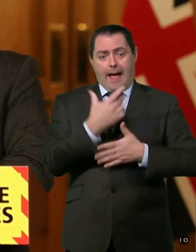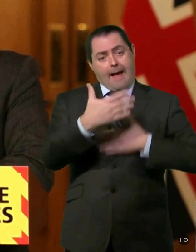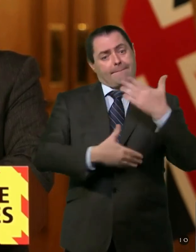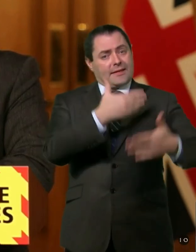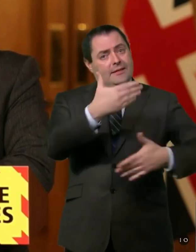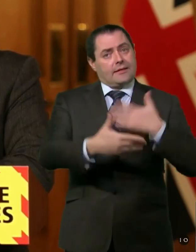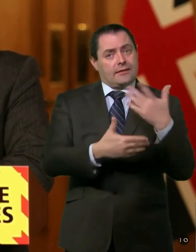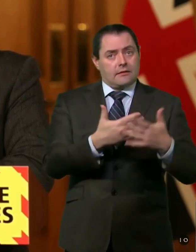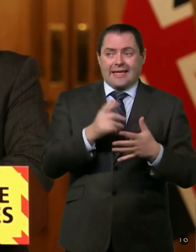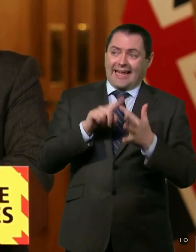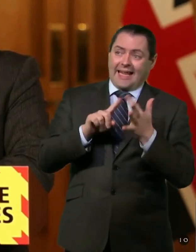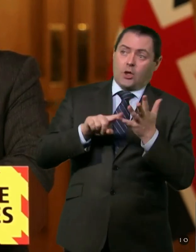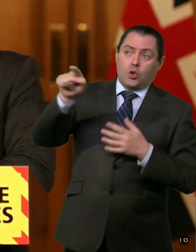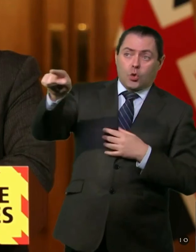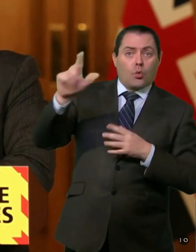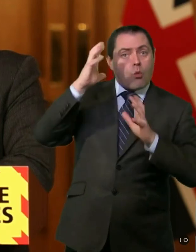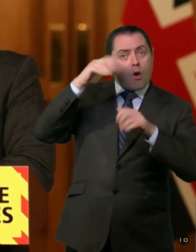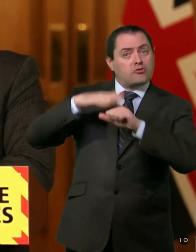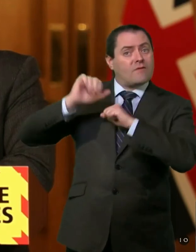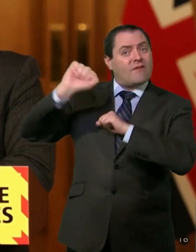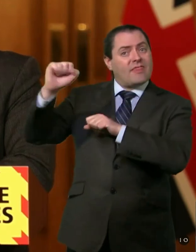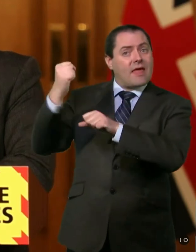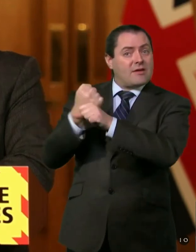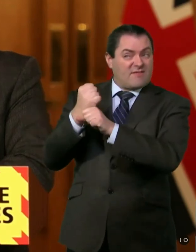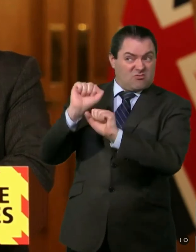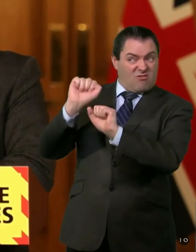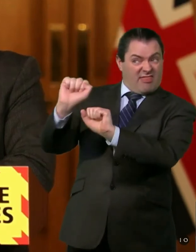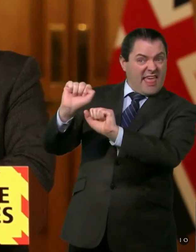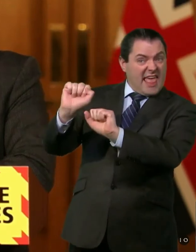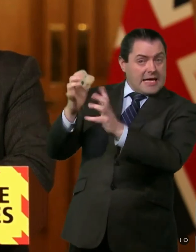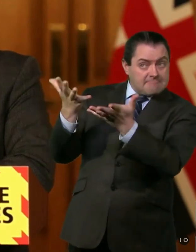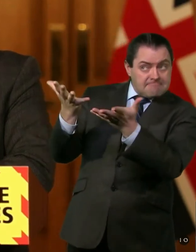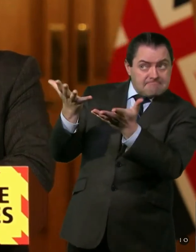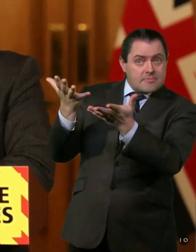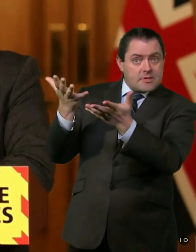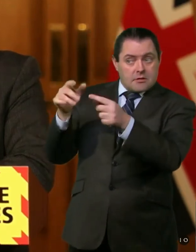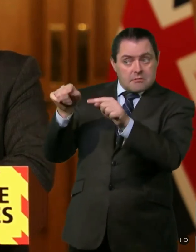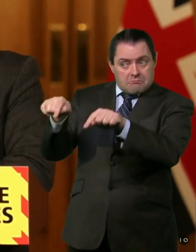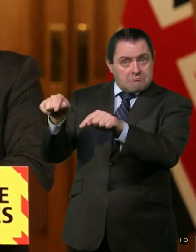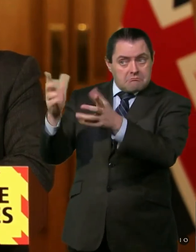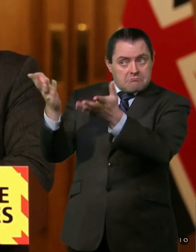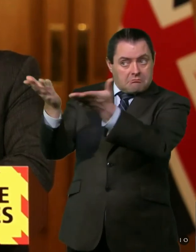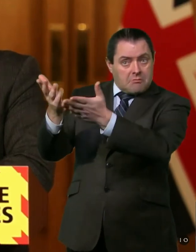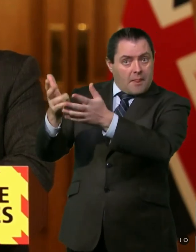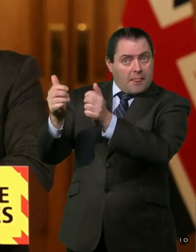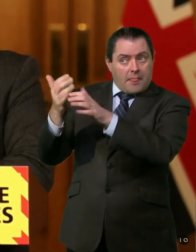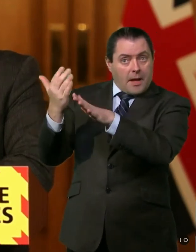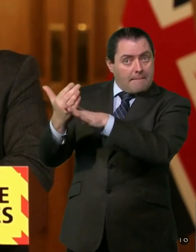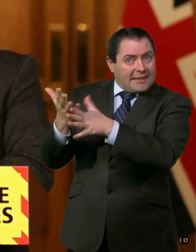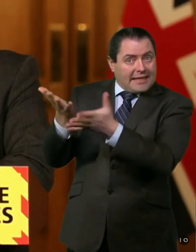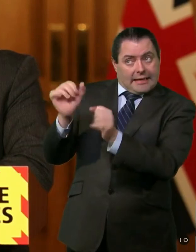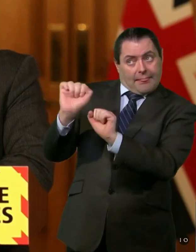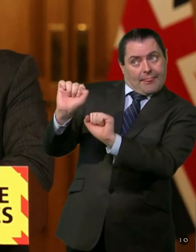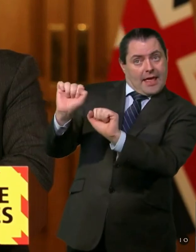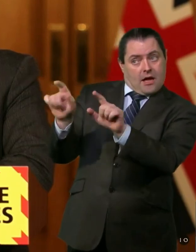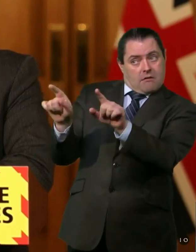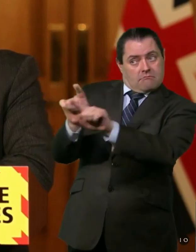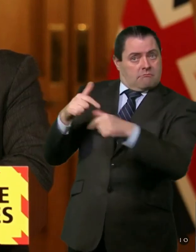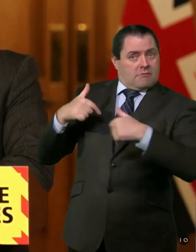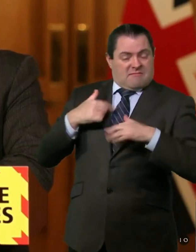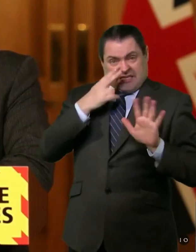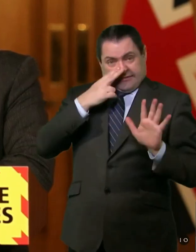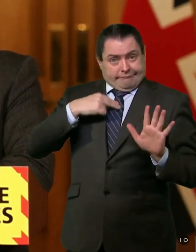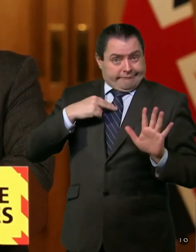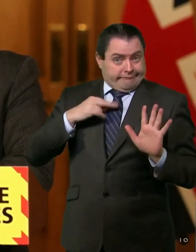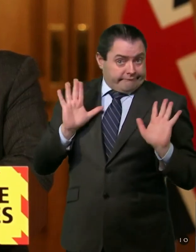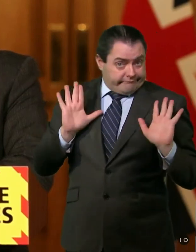and the companies concerned. But what I would say, and I think it's very important to stress this, we in